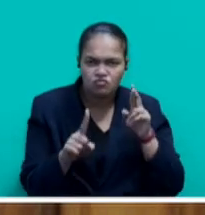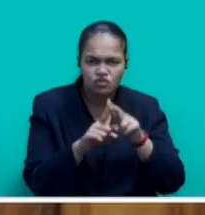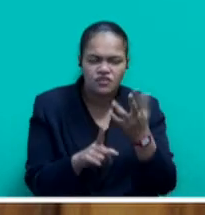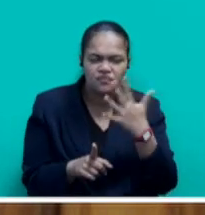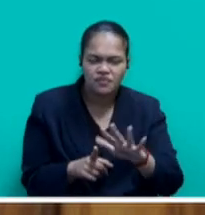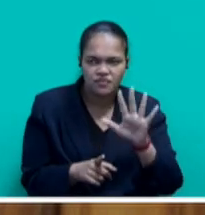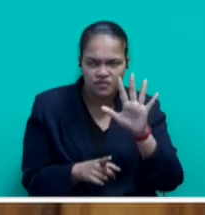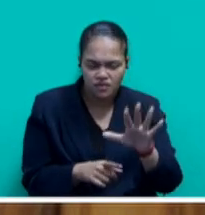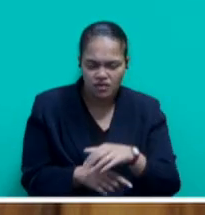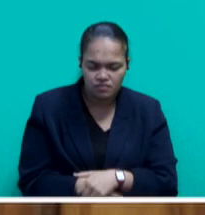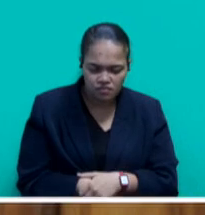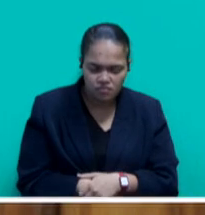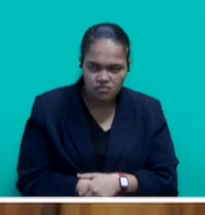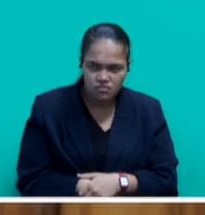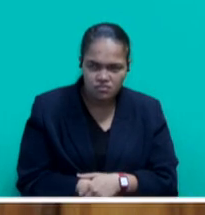55 prematurely.